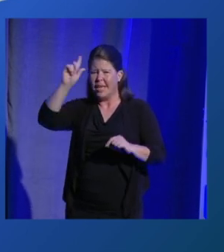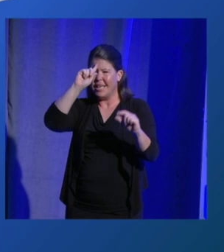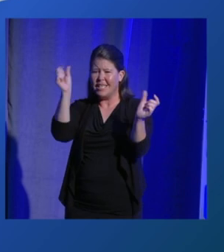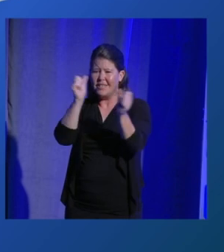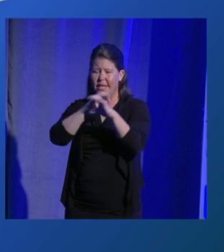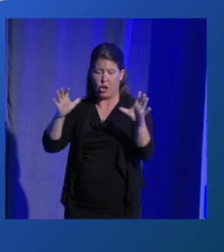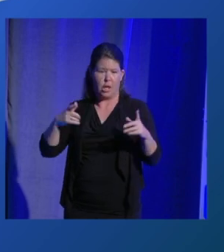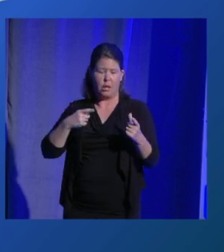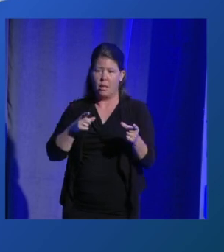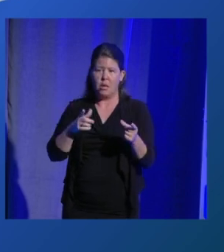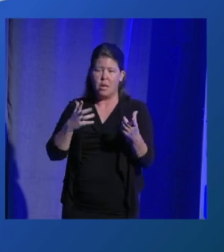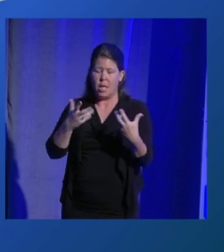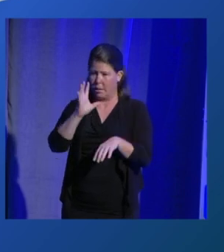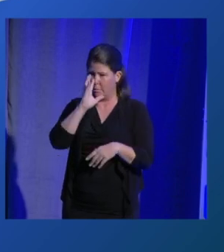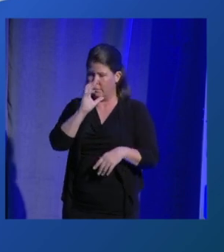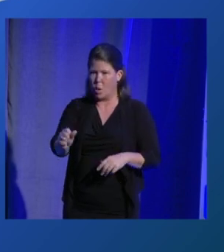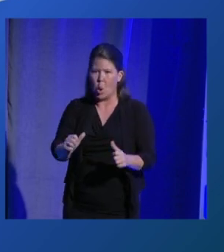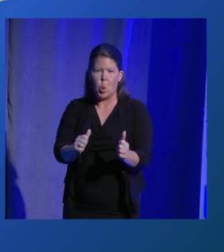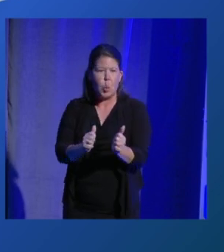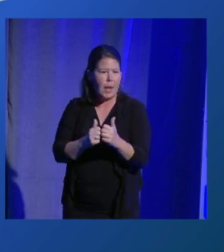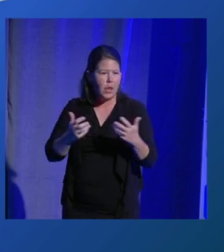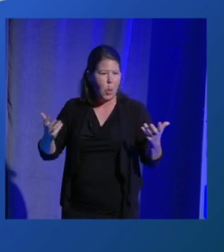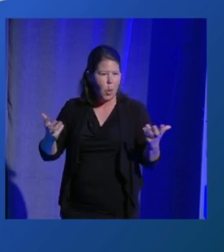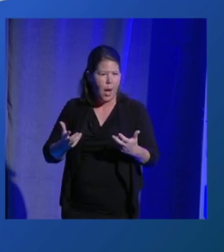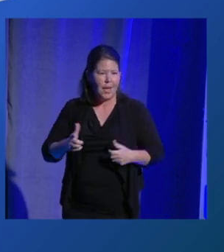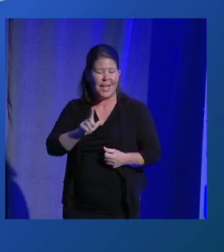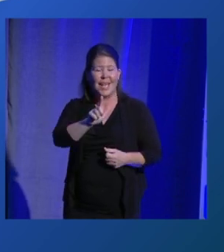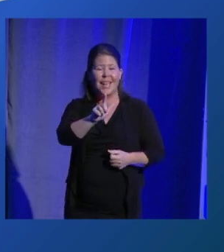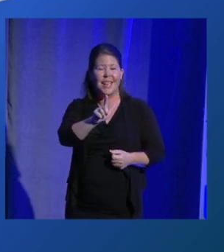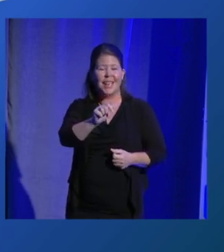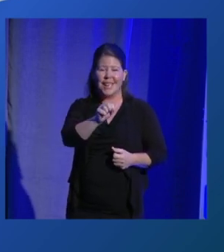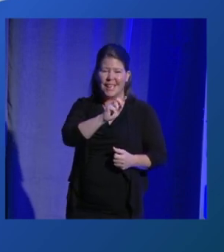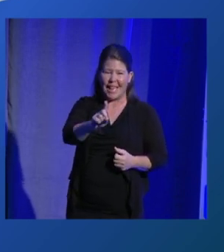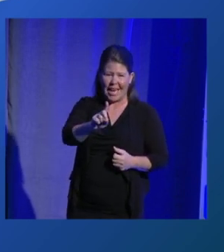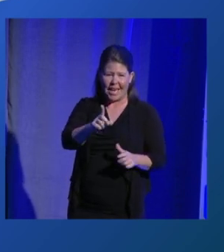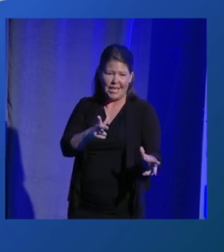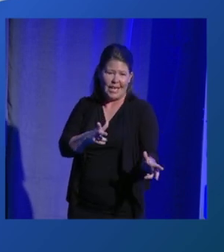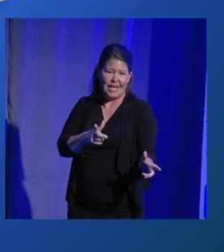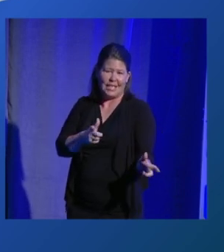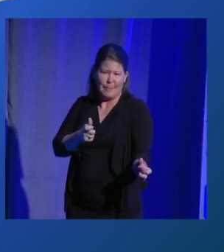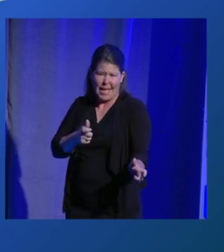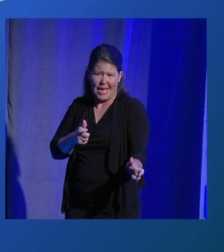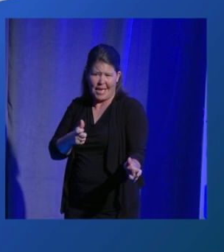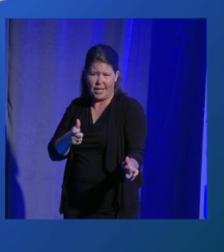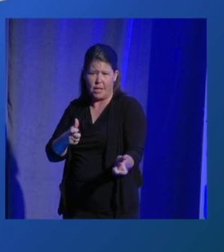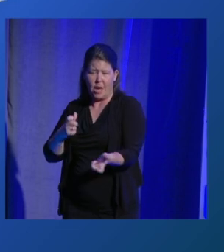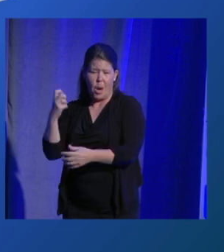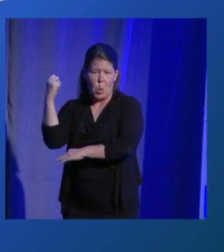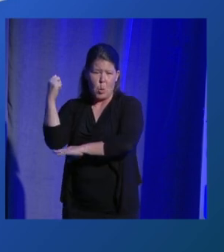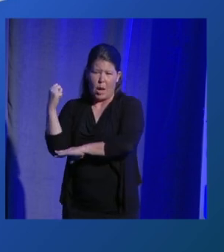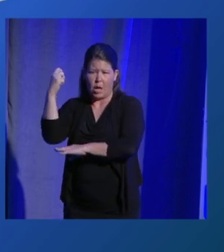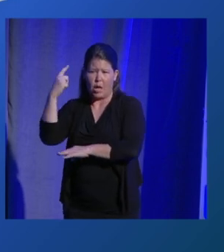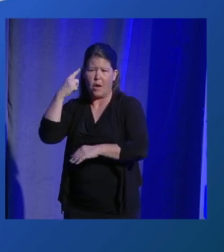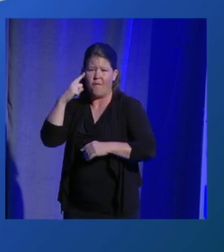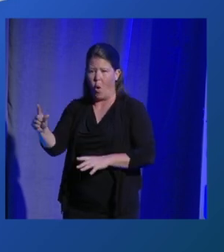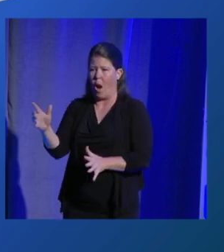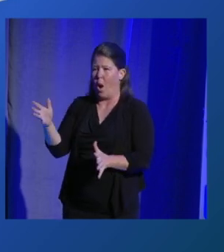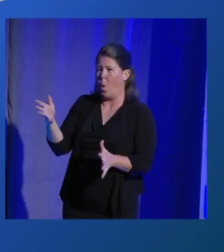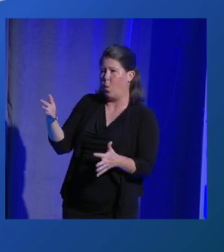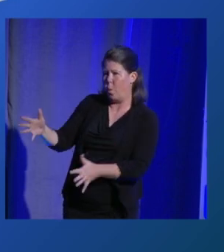speed records for wind powerered Vehicles back in the early 2008